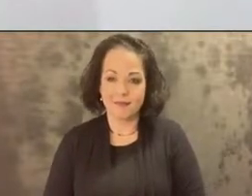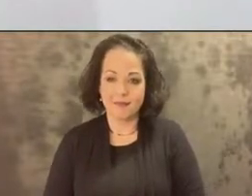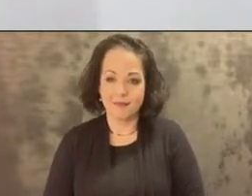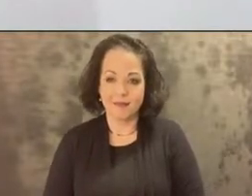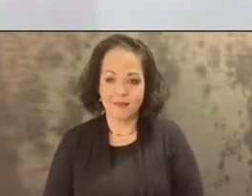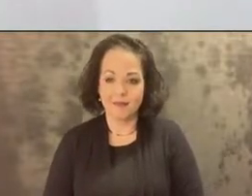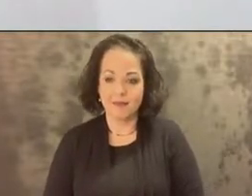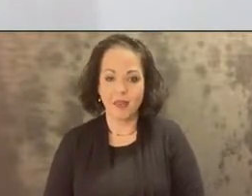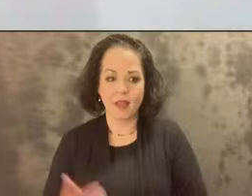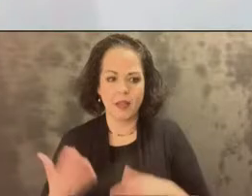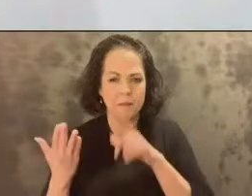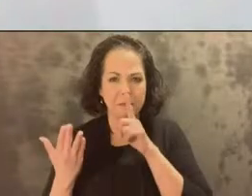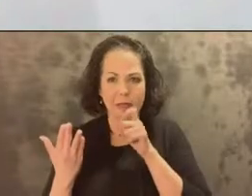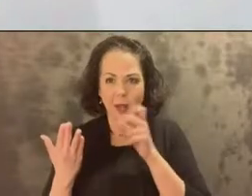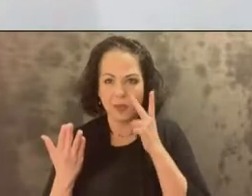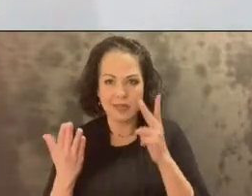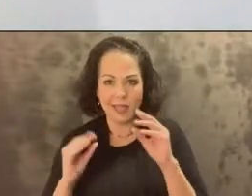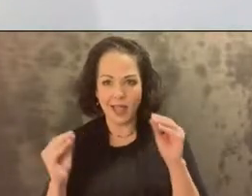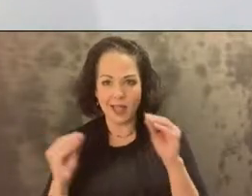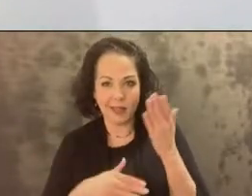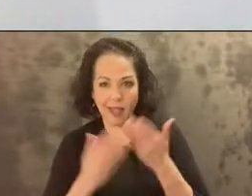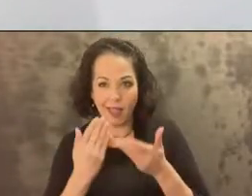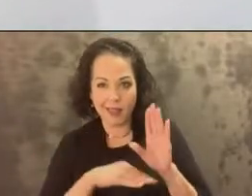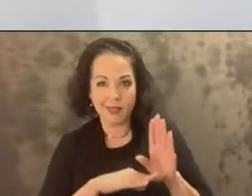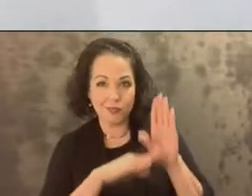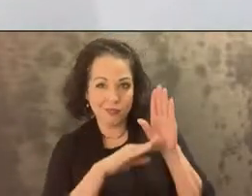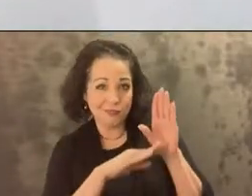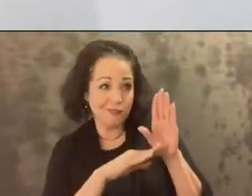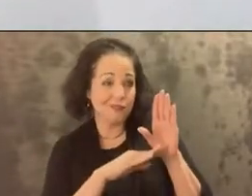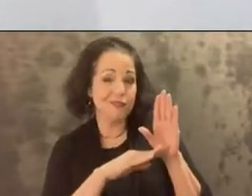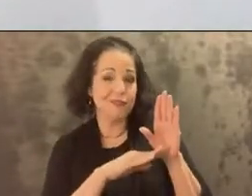I do not see any hands raised.